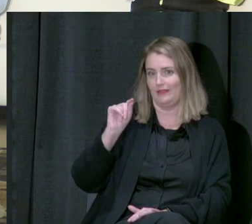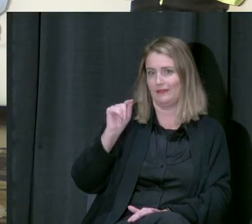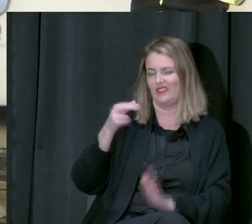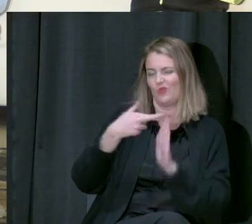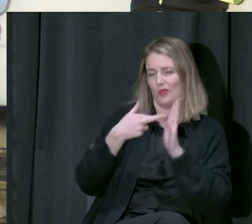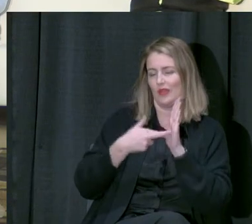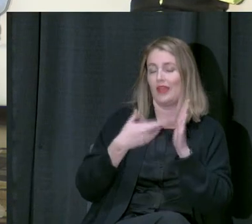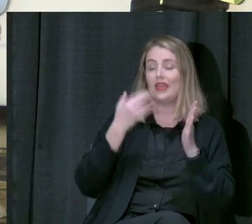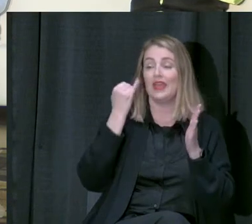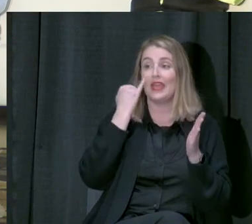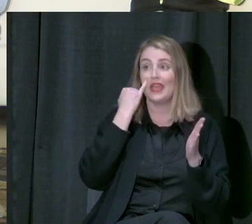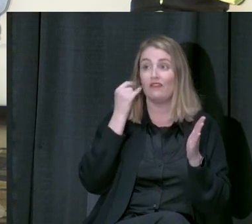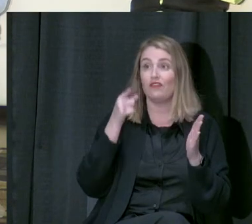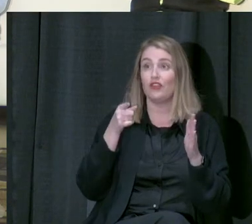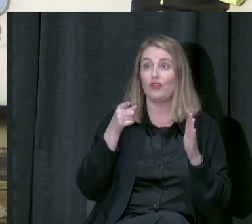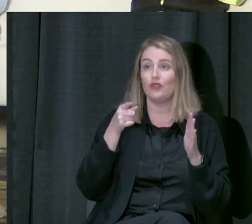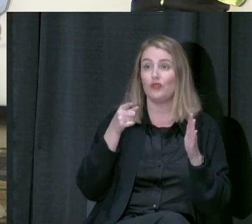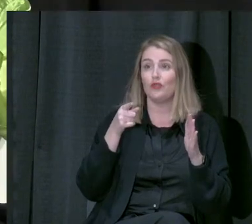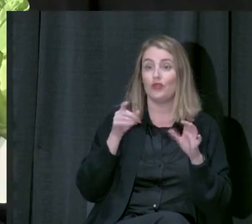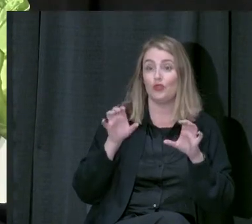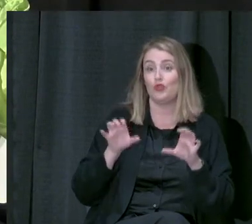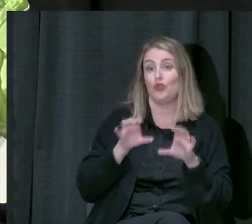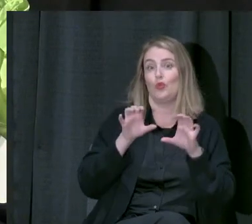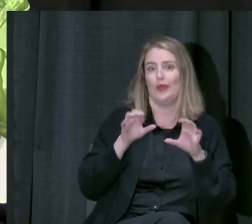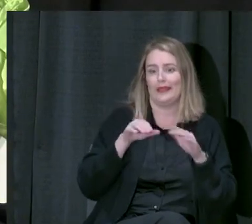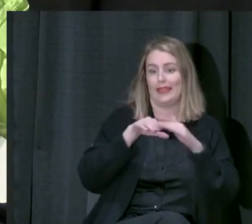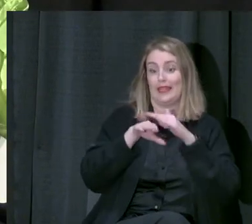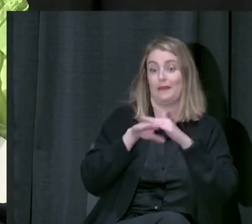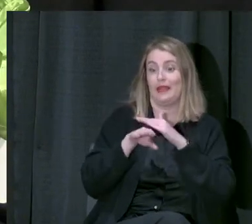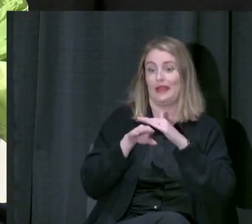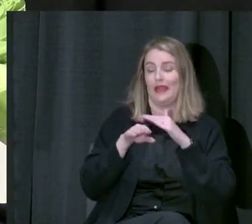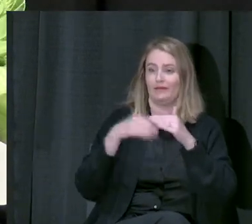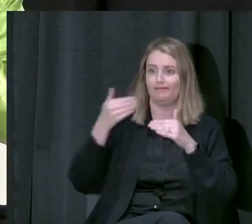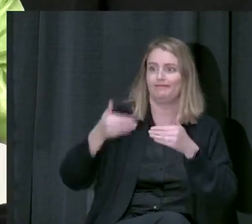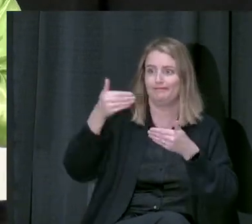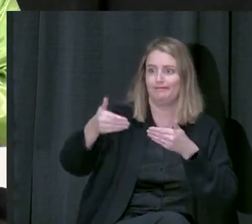you, doing accessibility along the way,